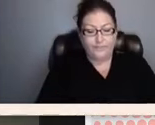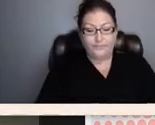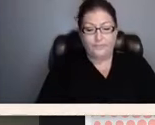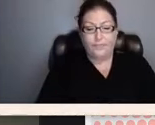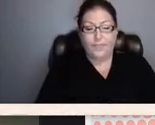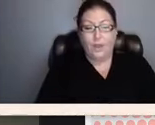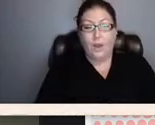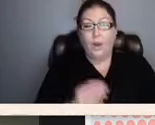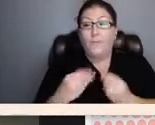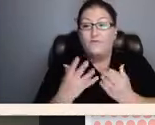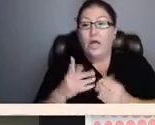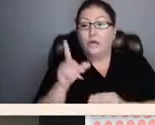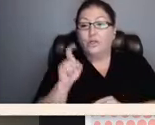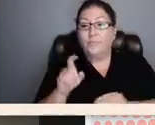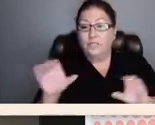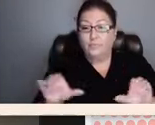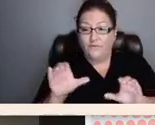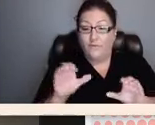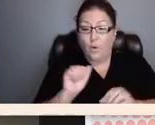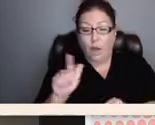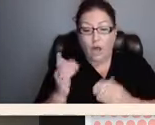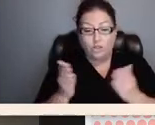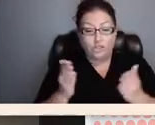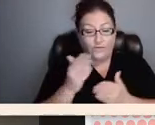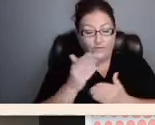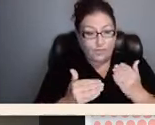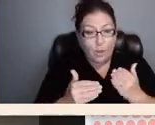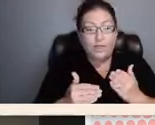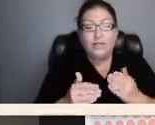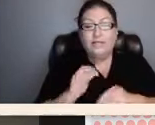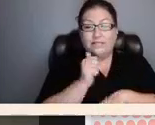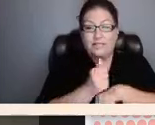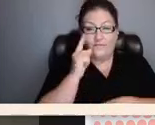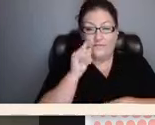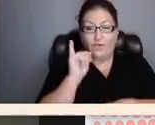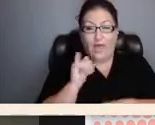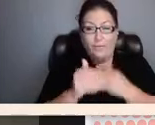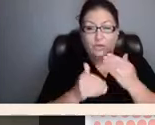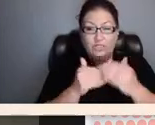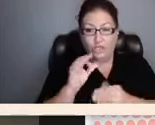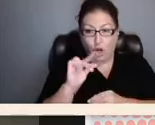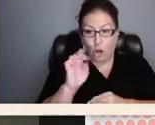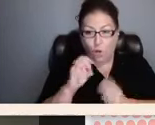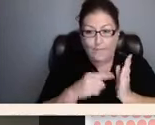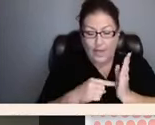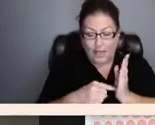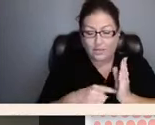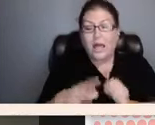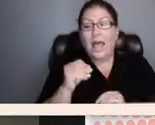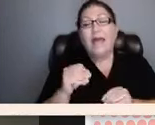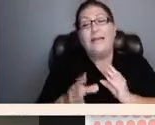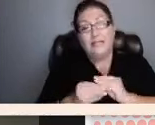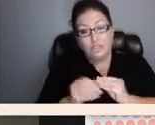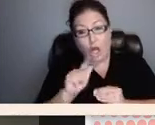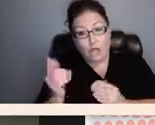Providers must perform all service components designated for the procedure code billed. And additionally, all services must